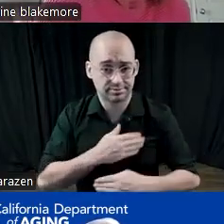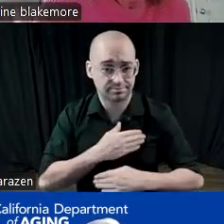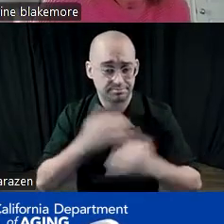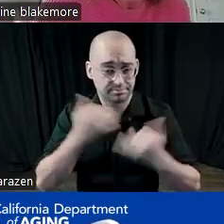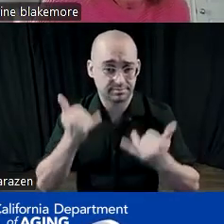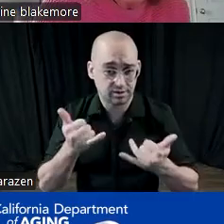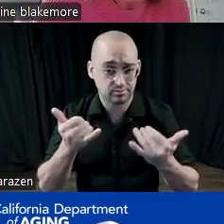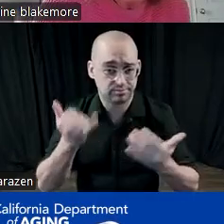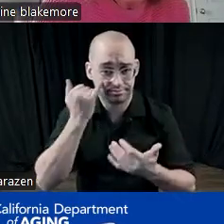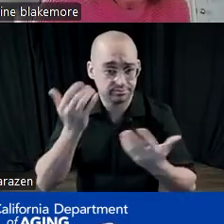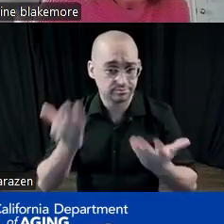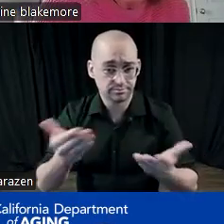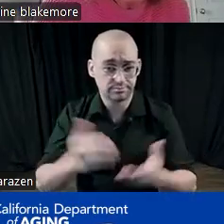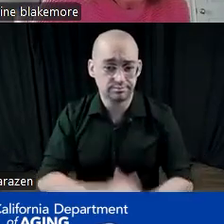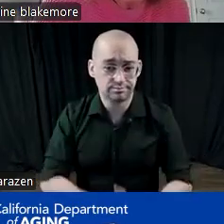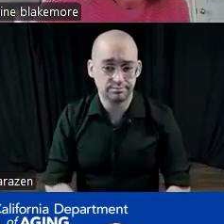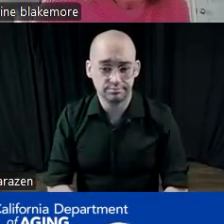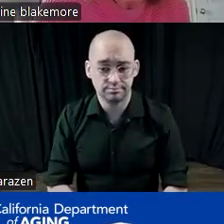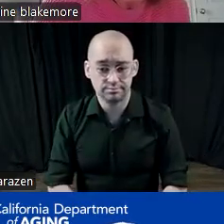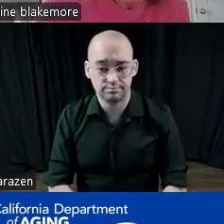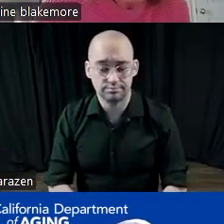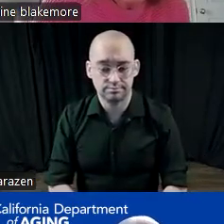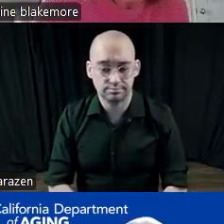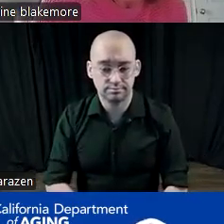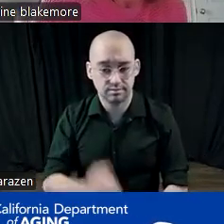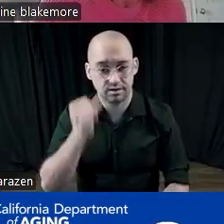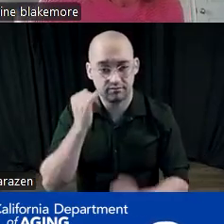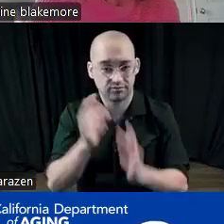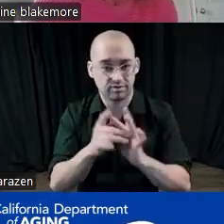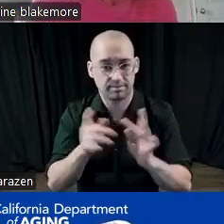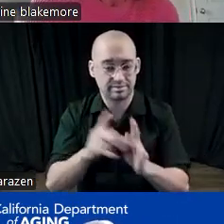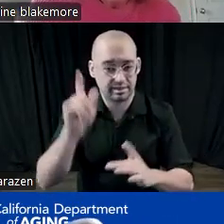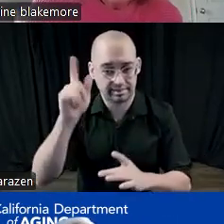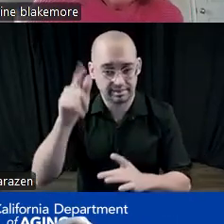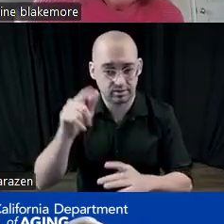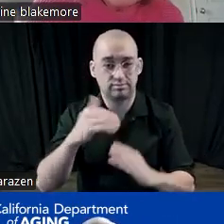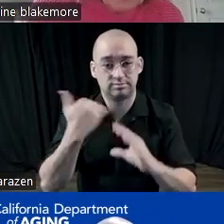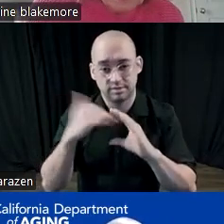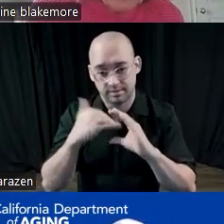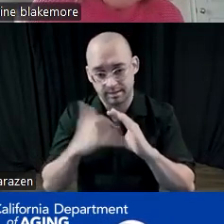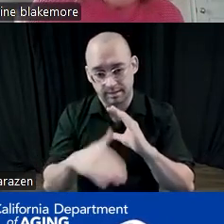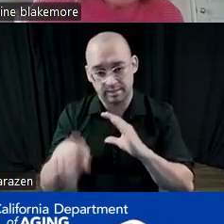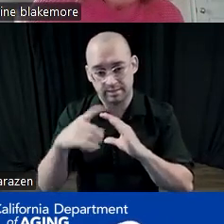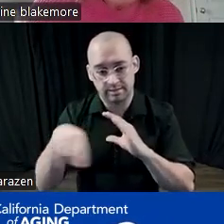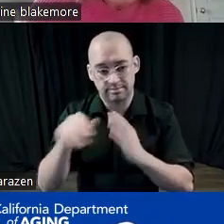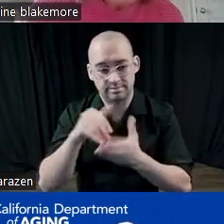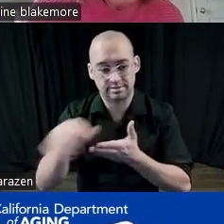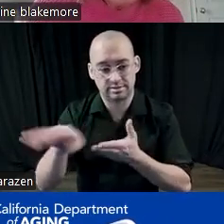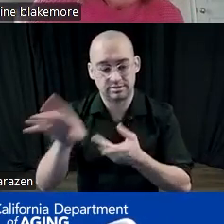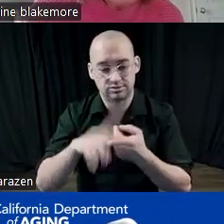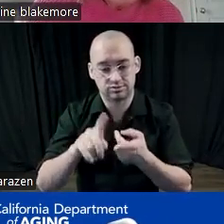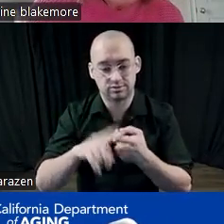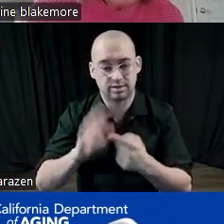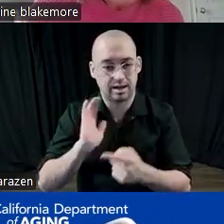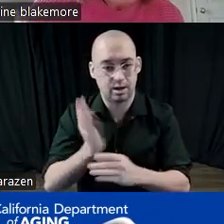the time. Of course, if you have comments later and you wish to email them, please submit to our